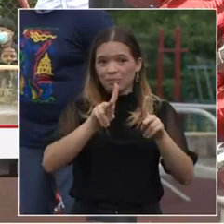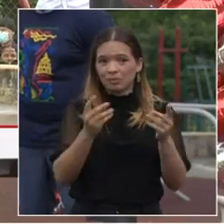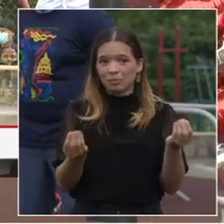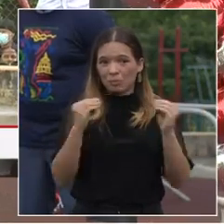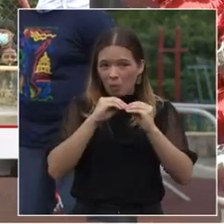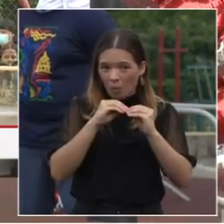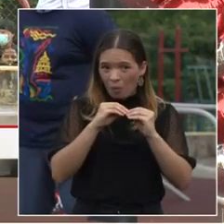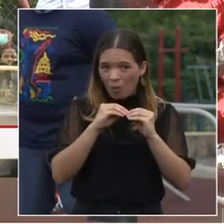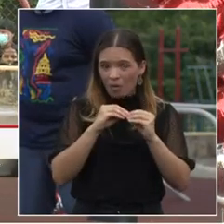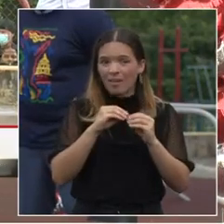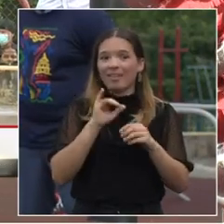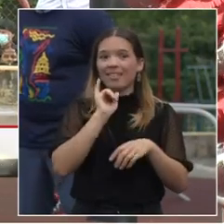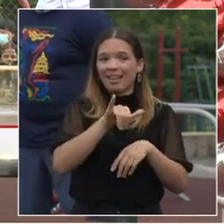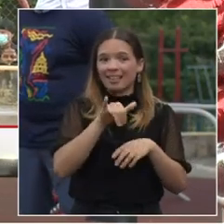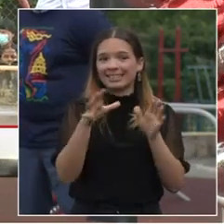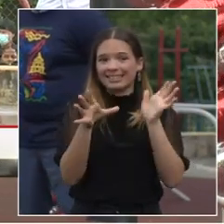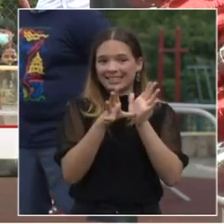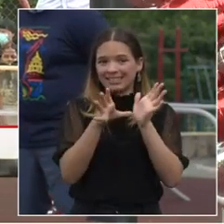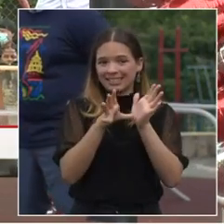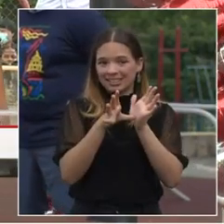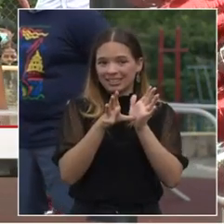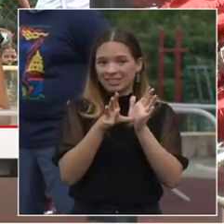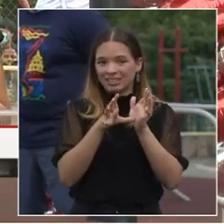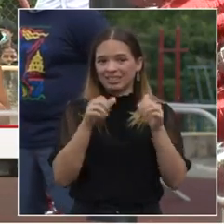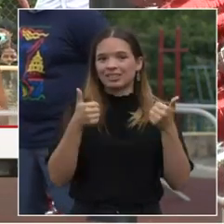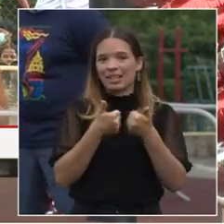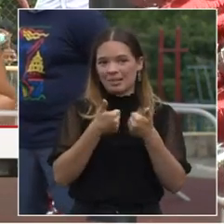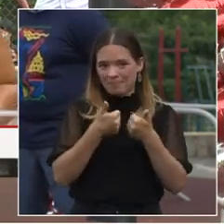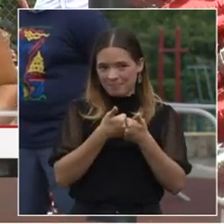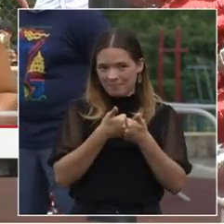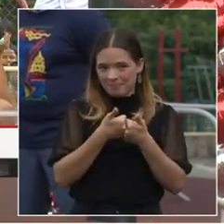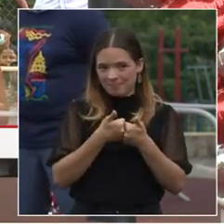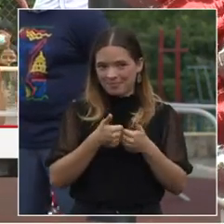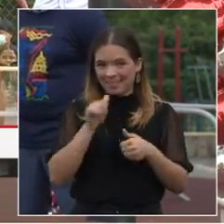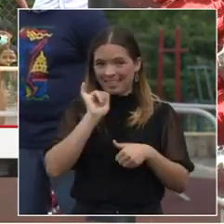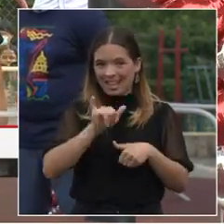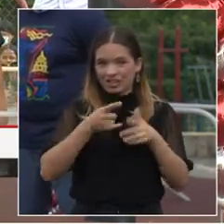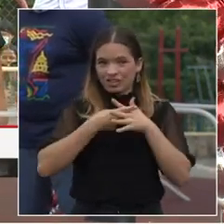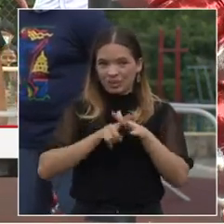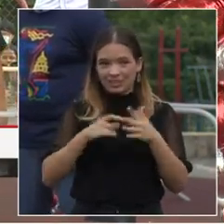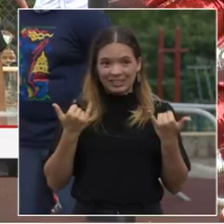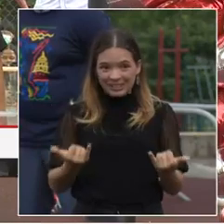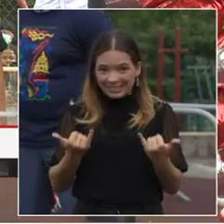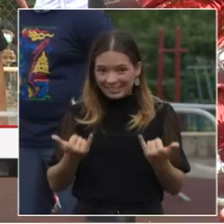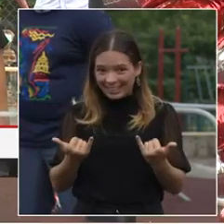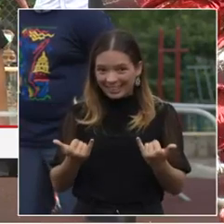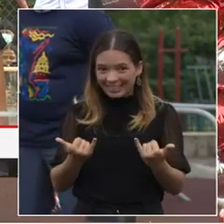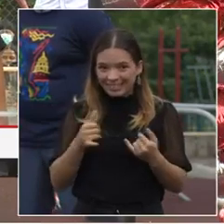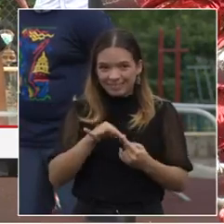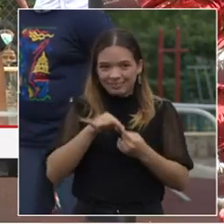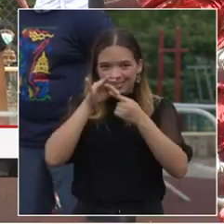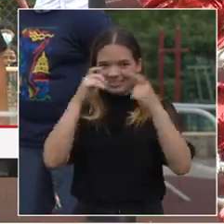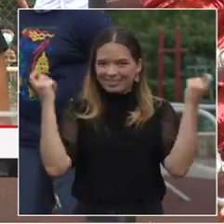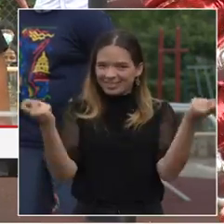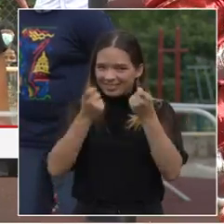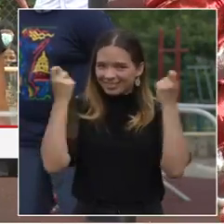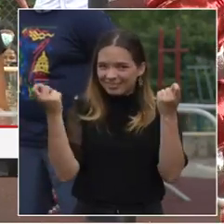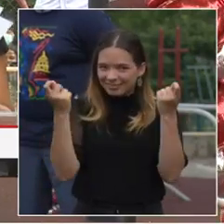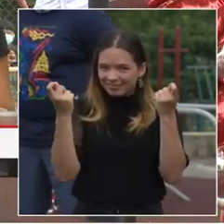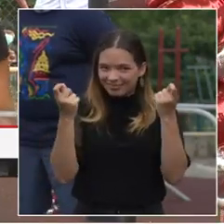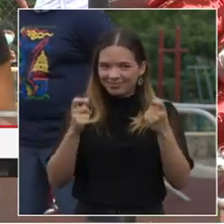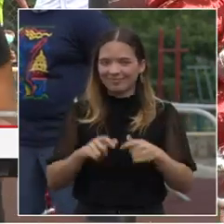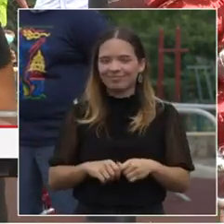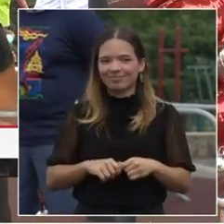Senior Games, which actually kicked off today in a special ceremony. We're proud of